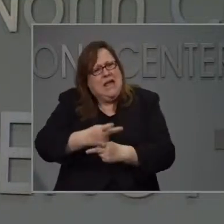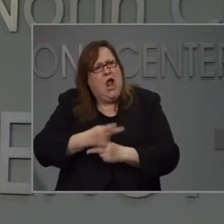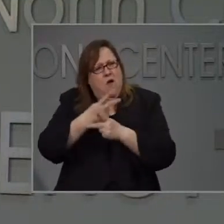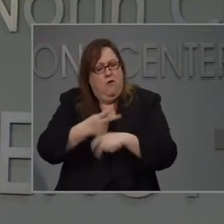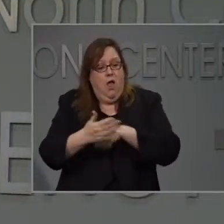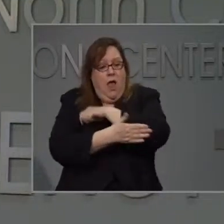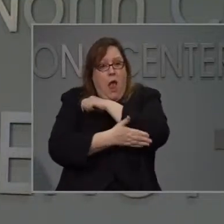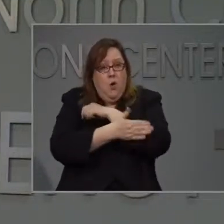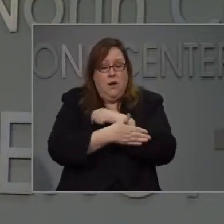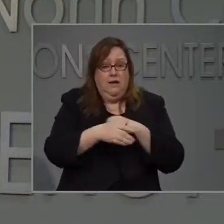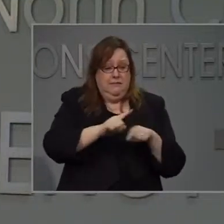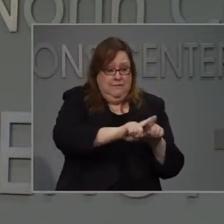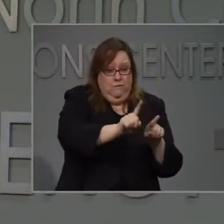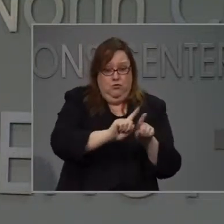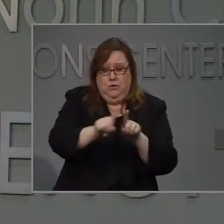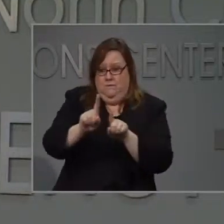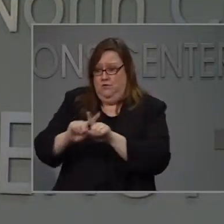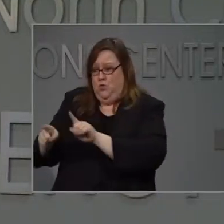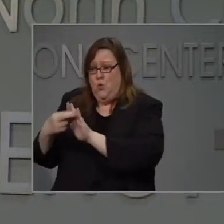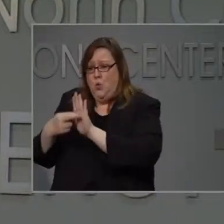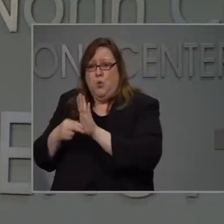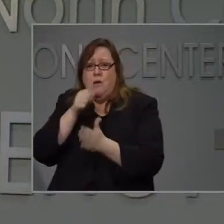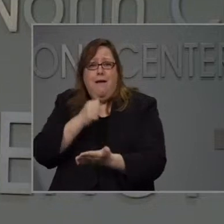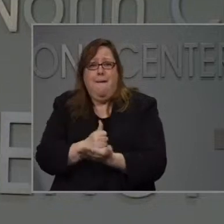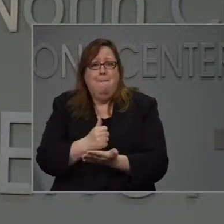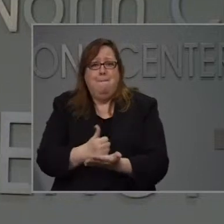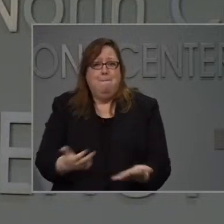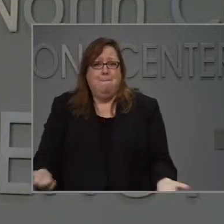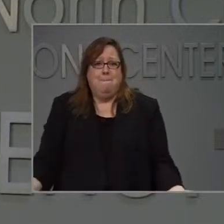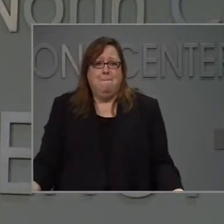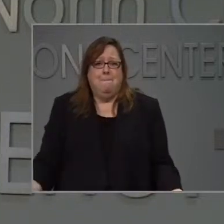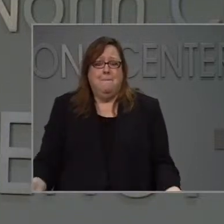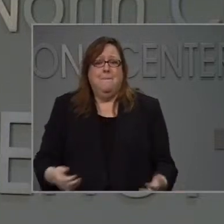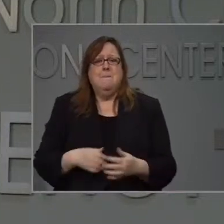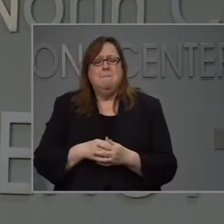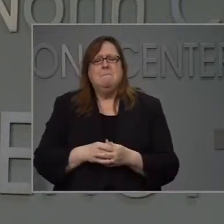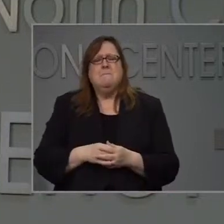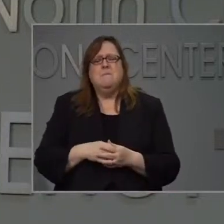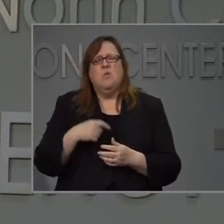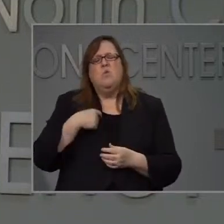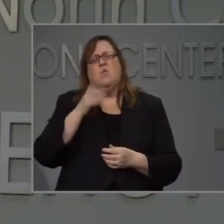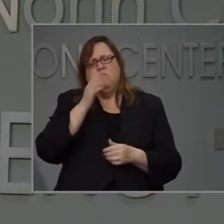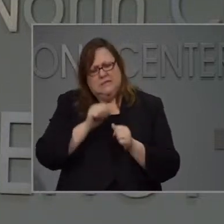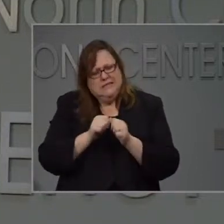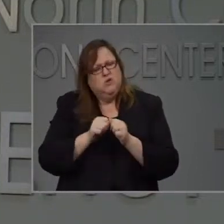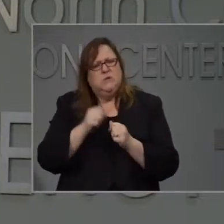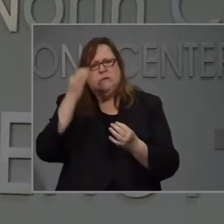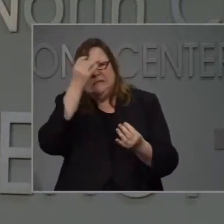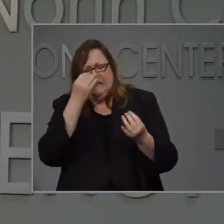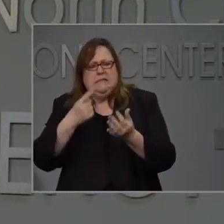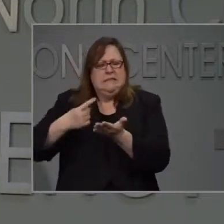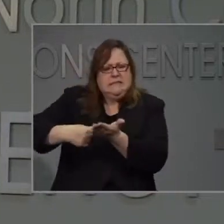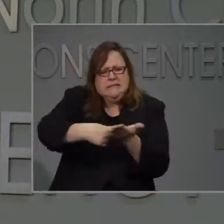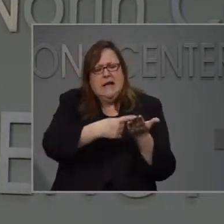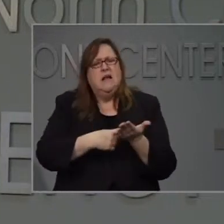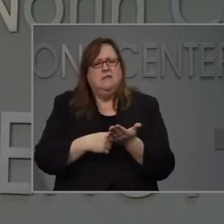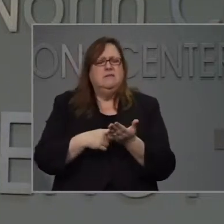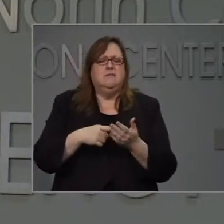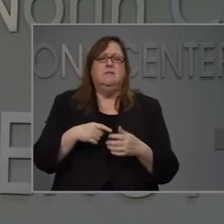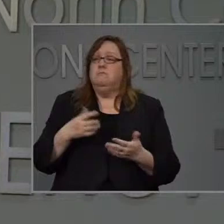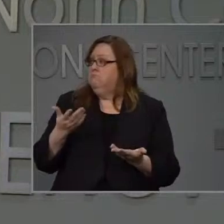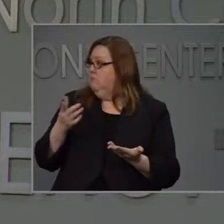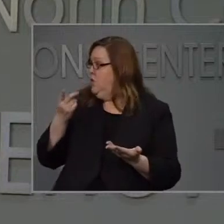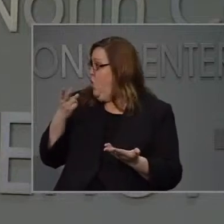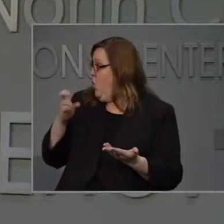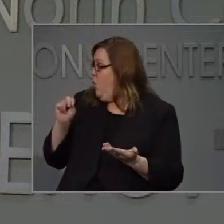different things within the state. And we're going to continue to keep that on the table and to continue talking about it. Dr. Cohen, you got